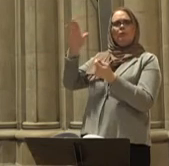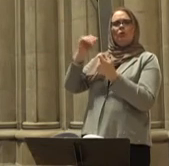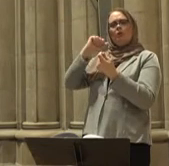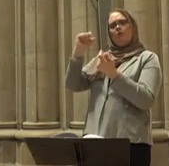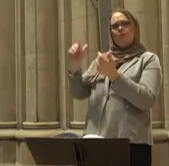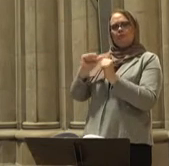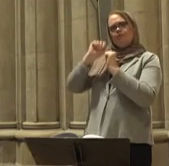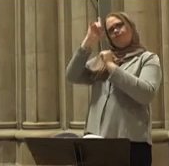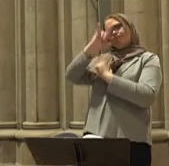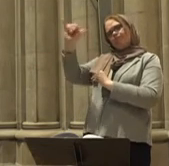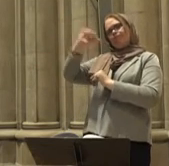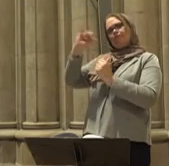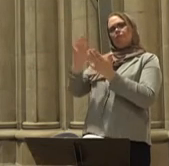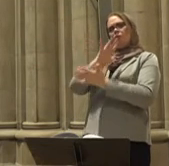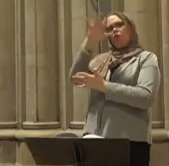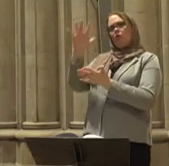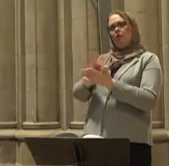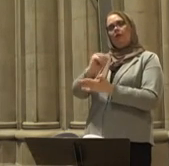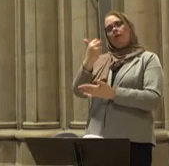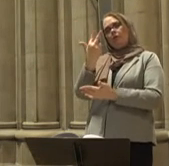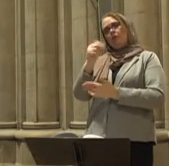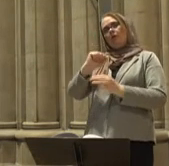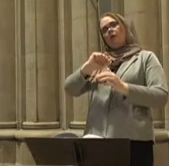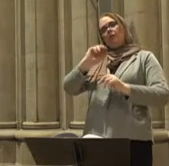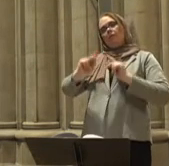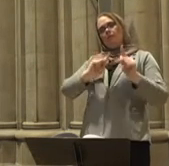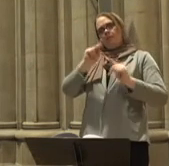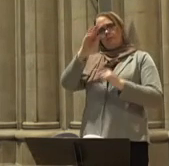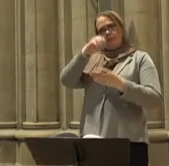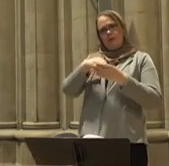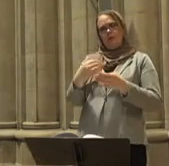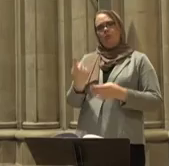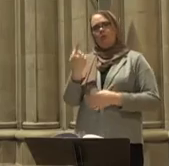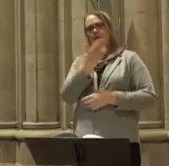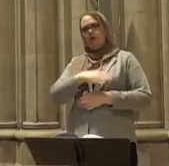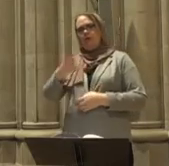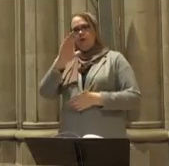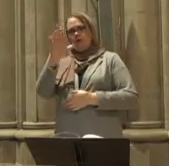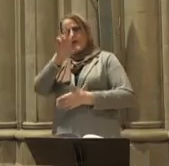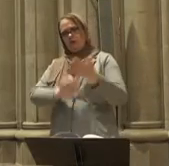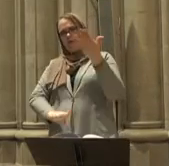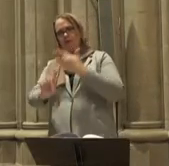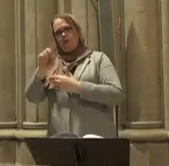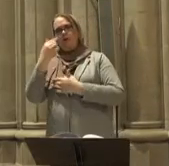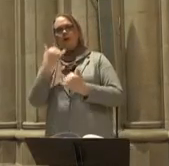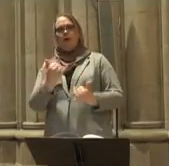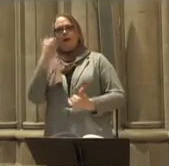persons, yet one God, now and forever. Amen.